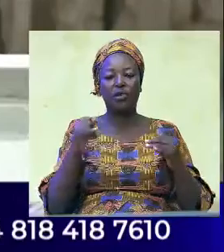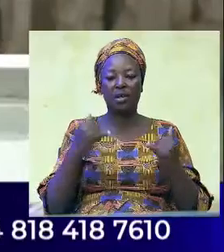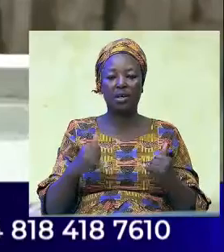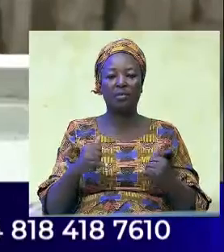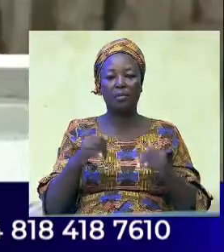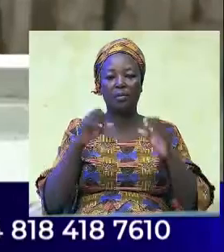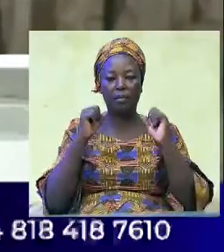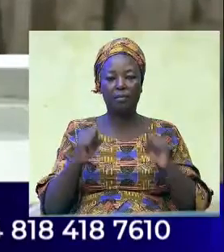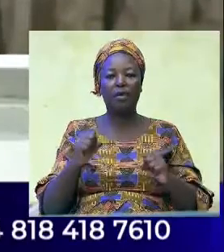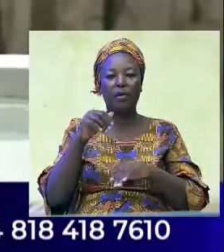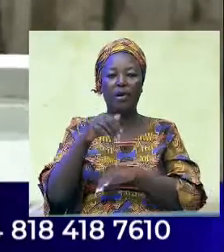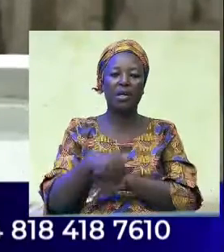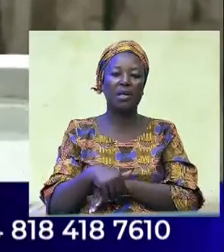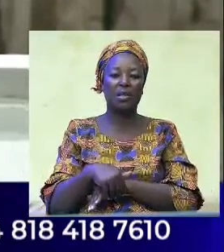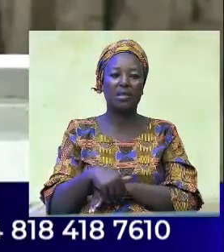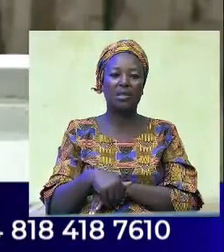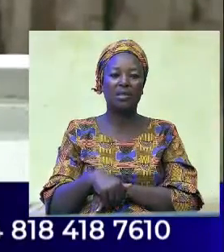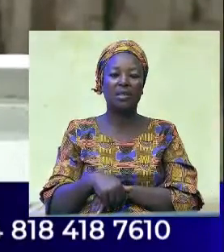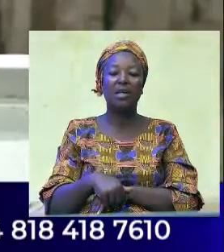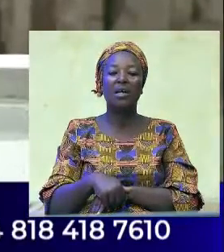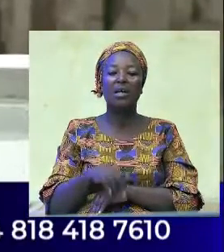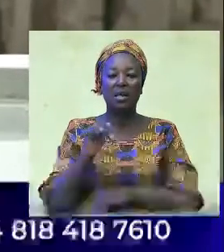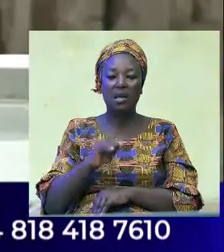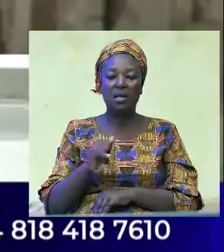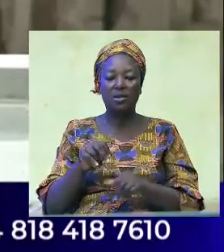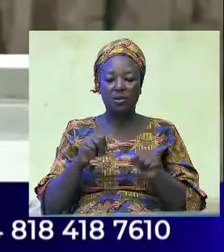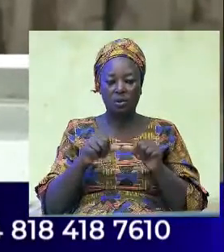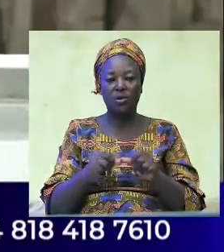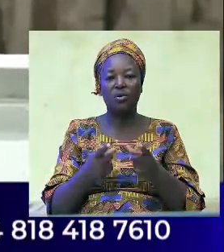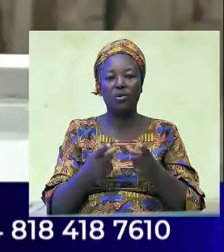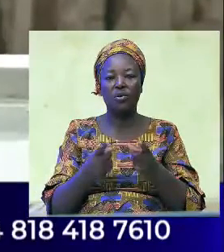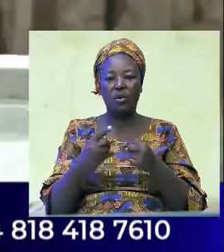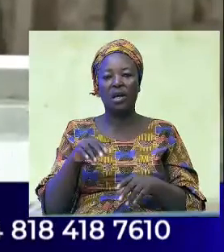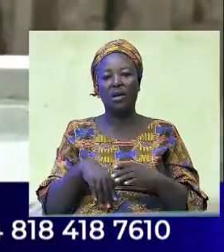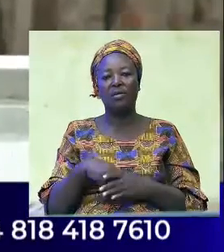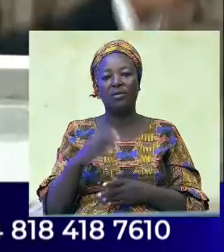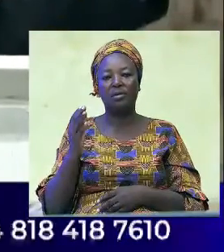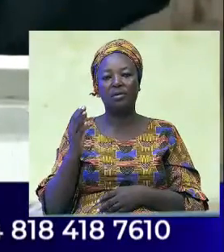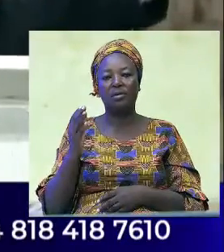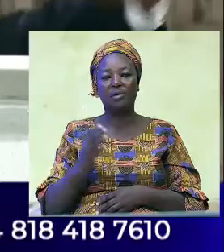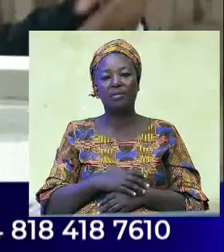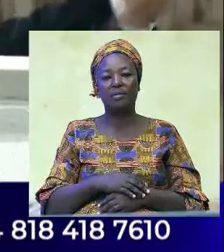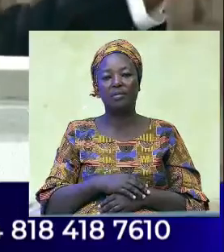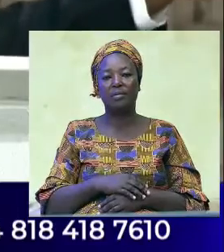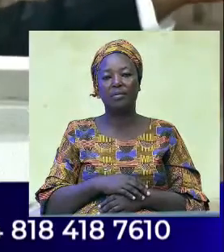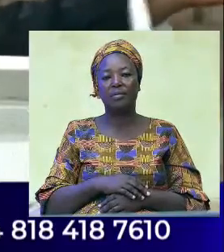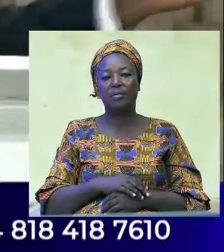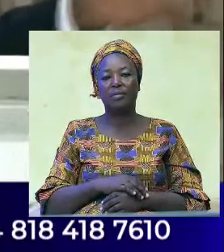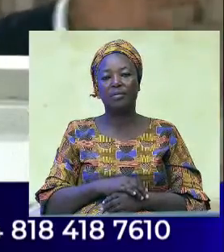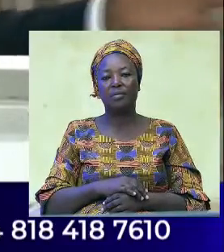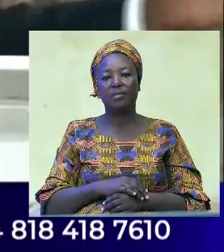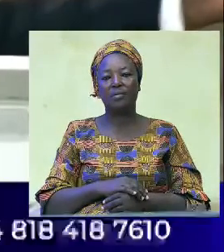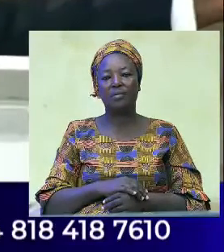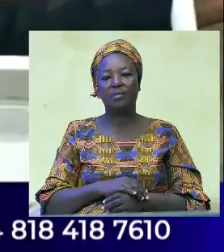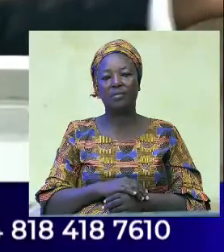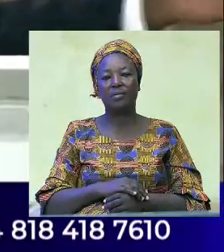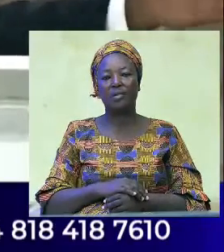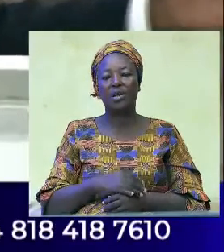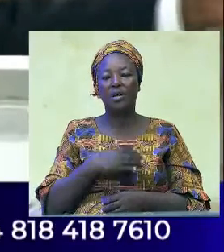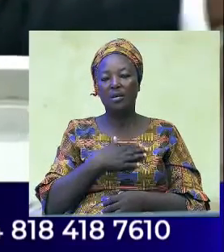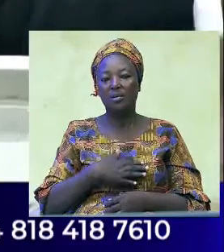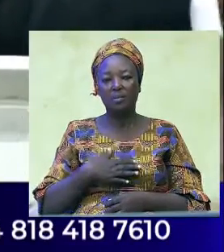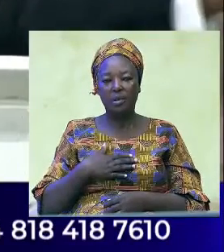already. Power night. Power night. Yes, keep coming. Keep coming. Make way for them,